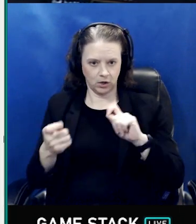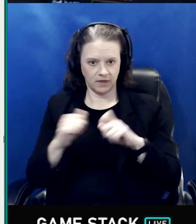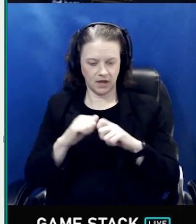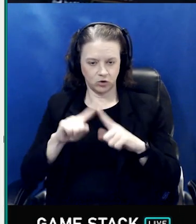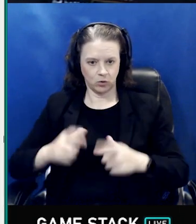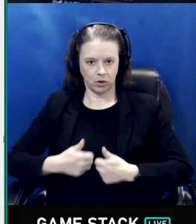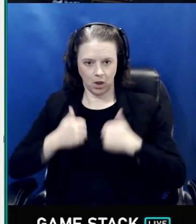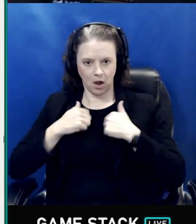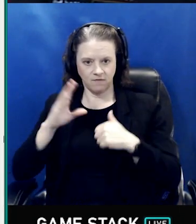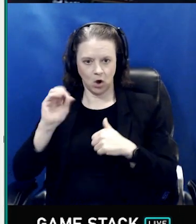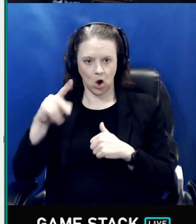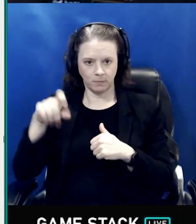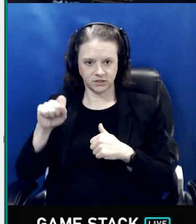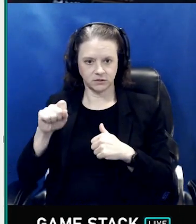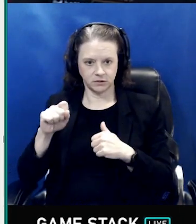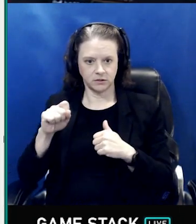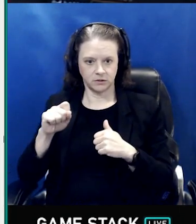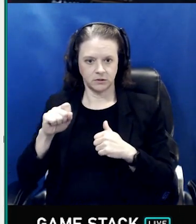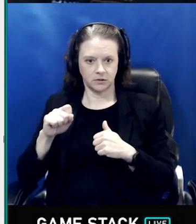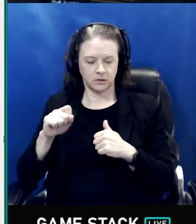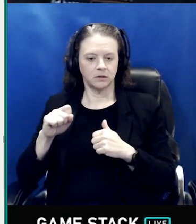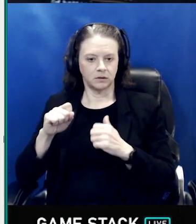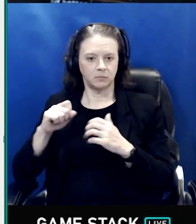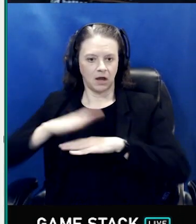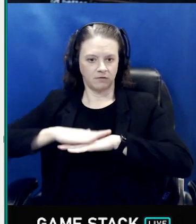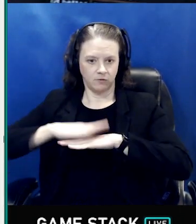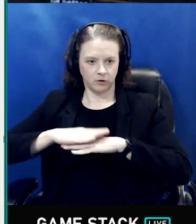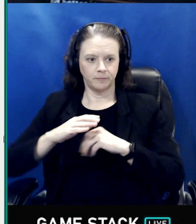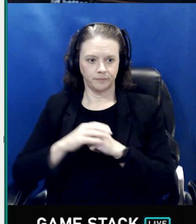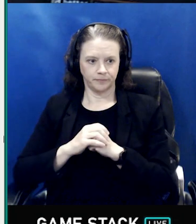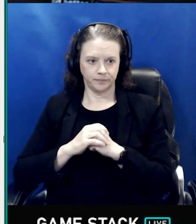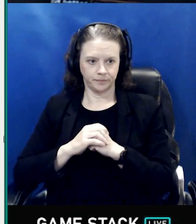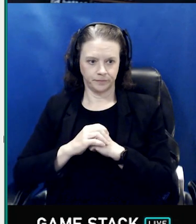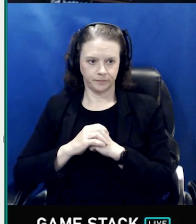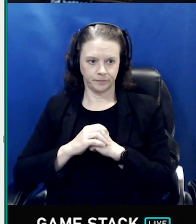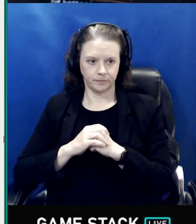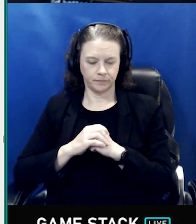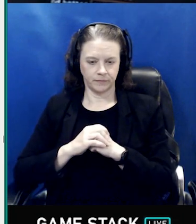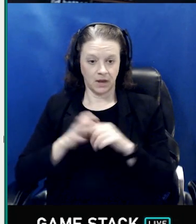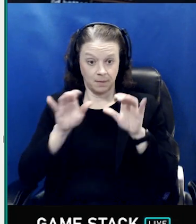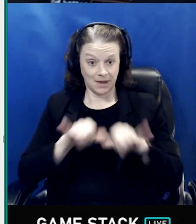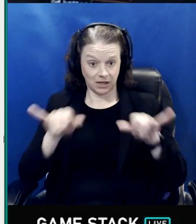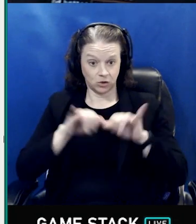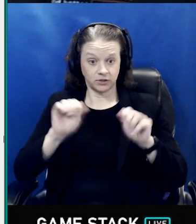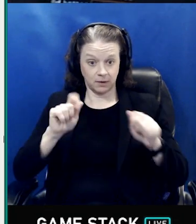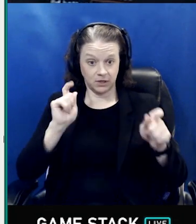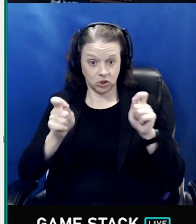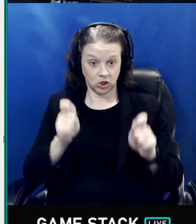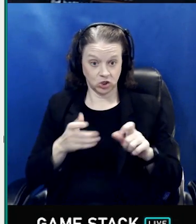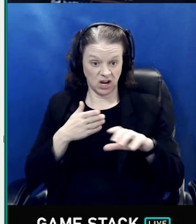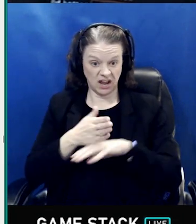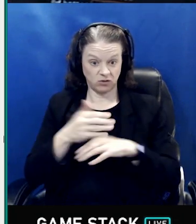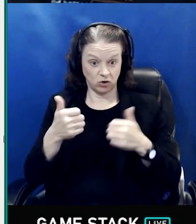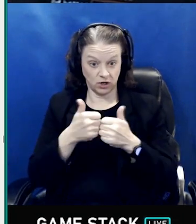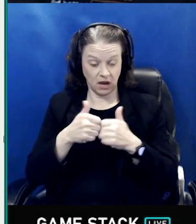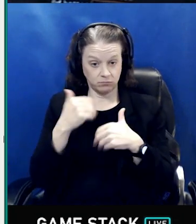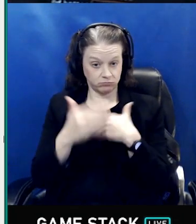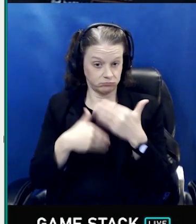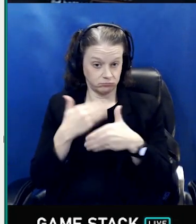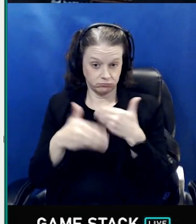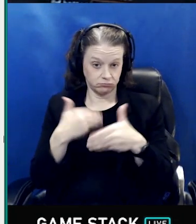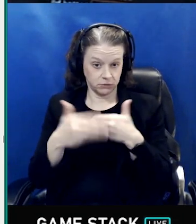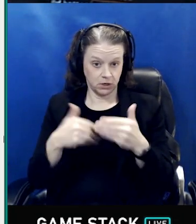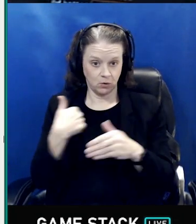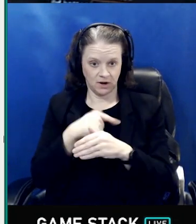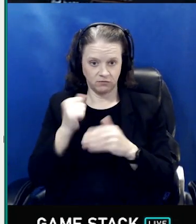with the first filtering of the abusers. As pattern can be changed after game goes on, we need to retrain